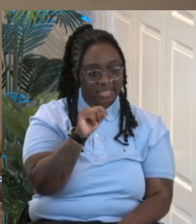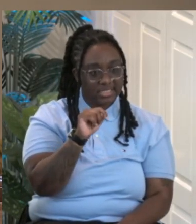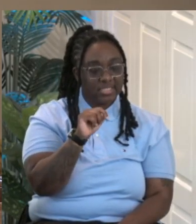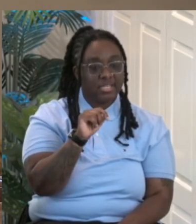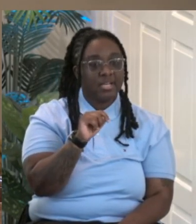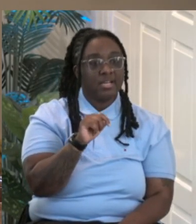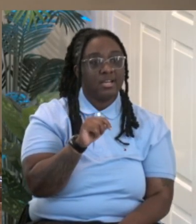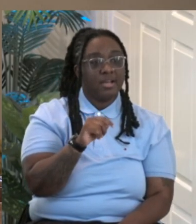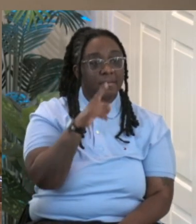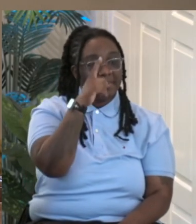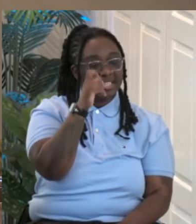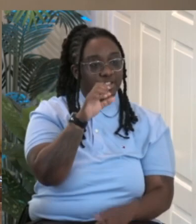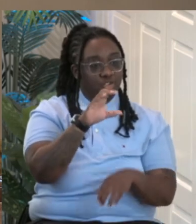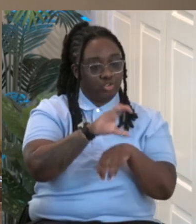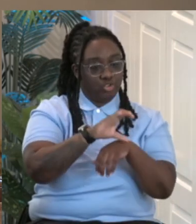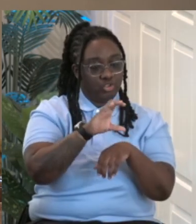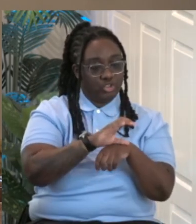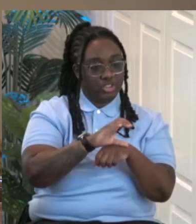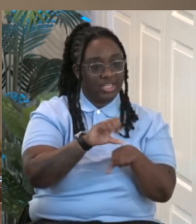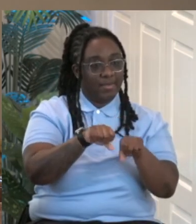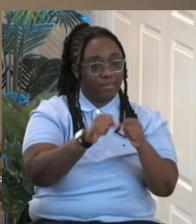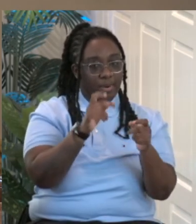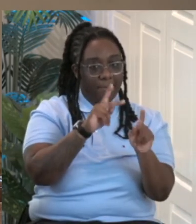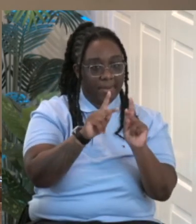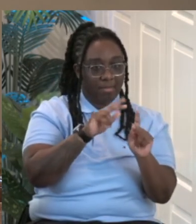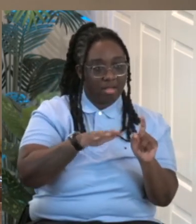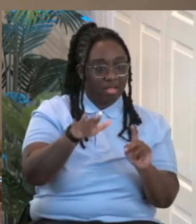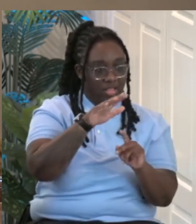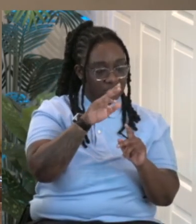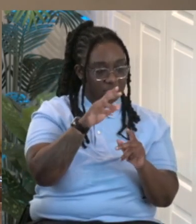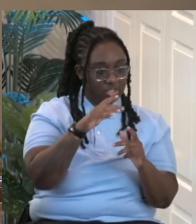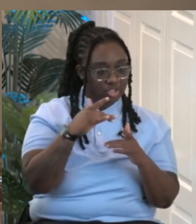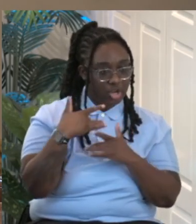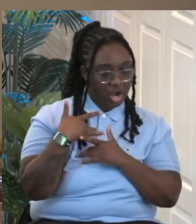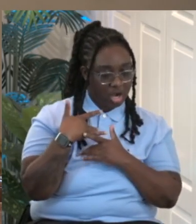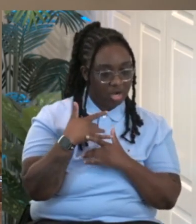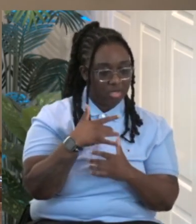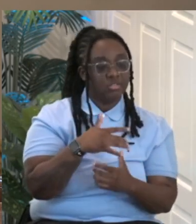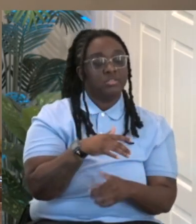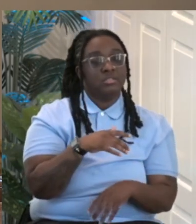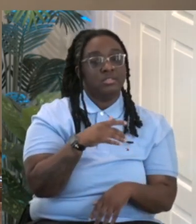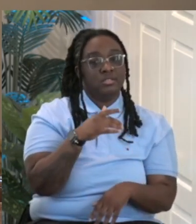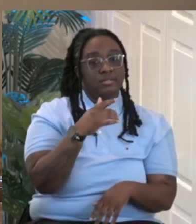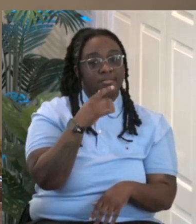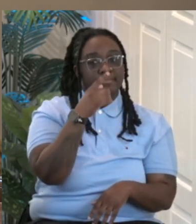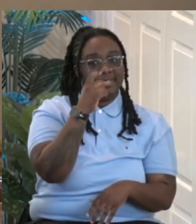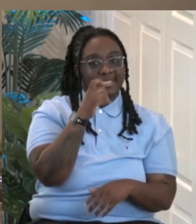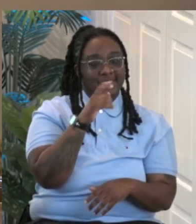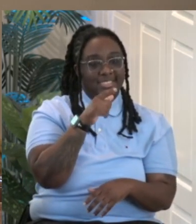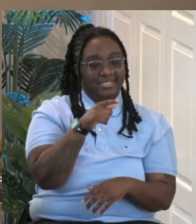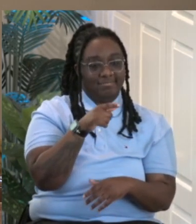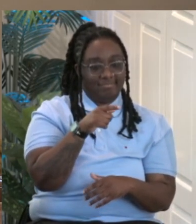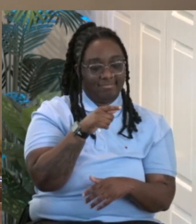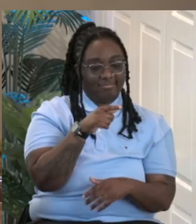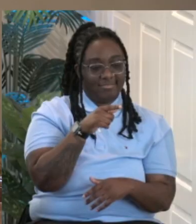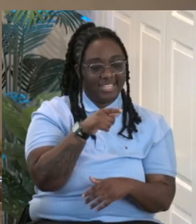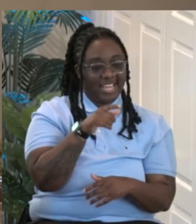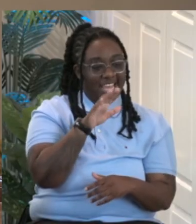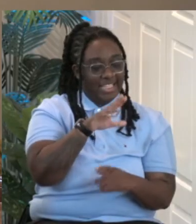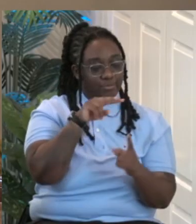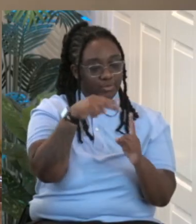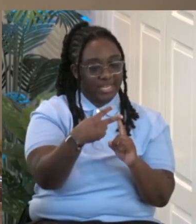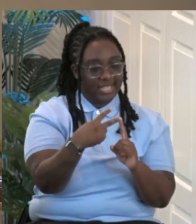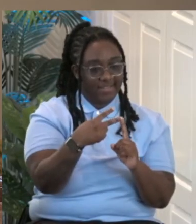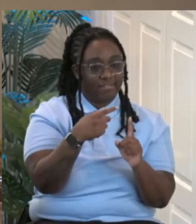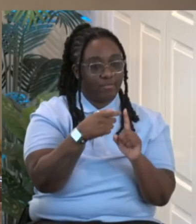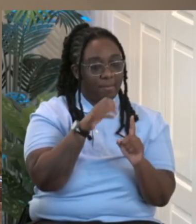that from his view, watching his father be a minister at different places. And I said, well, Dad, I don't